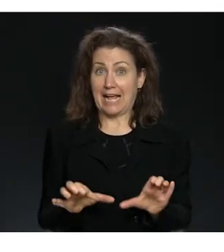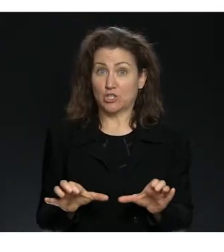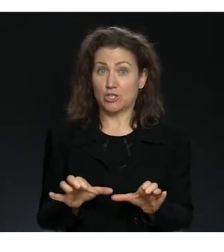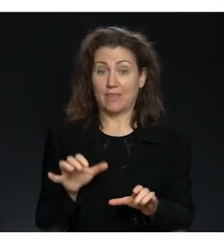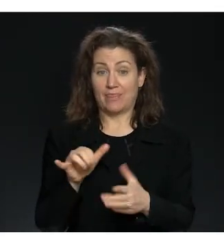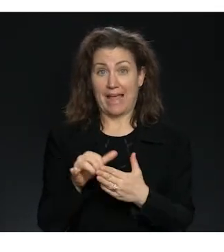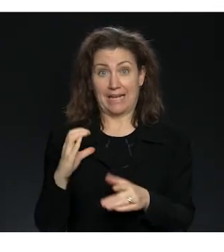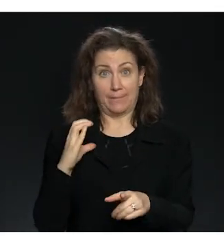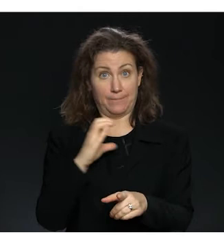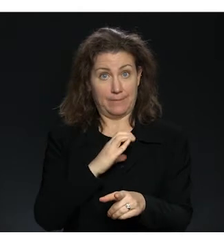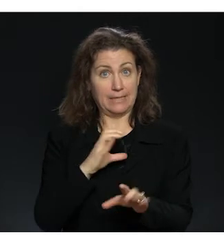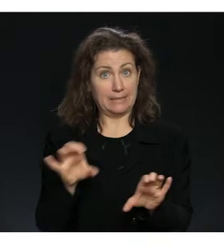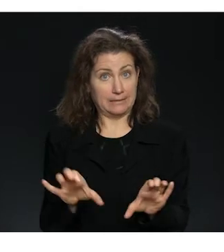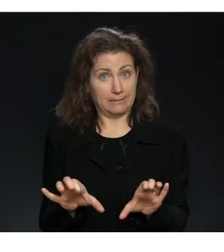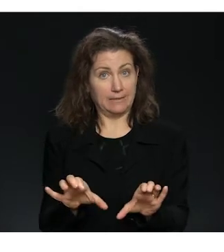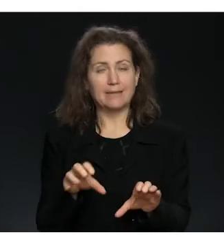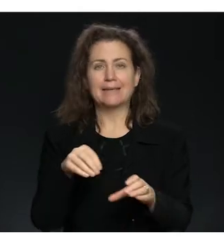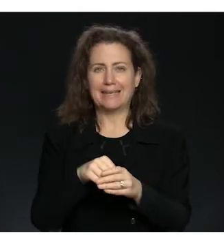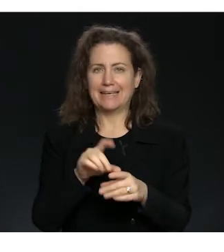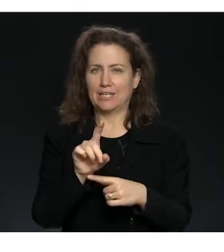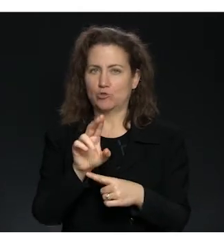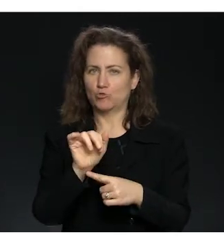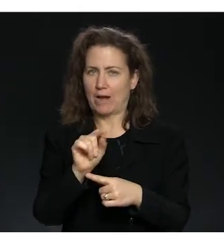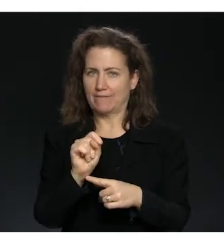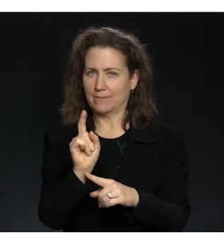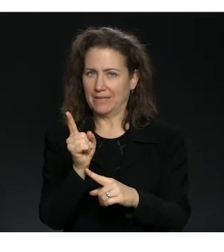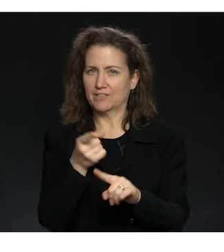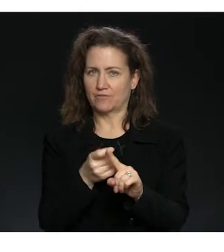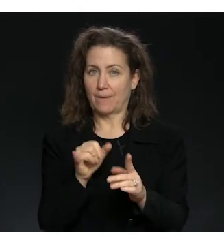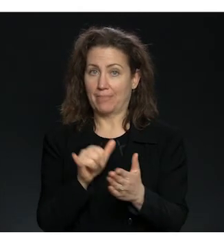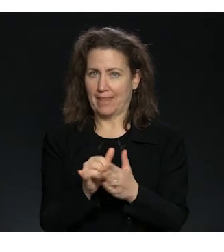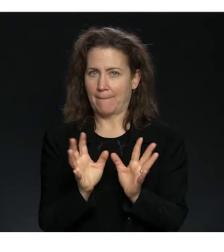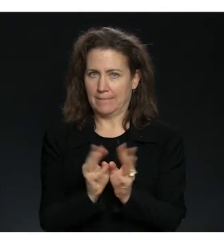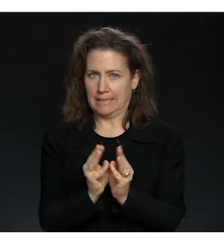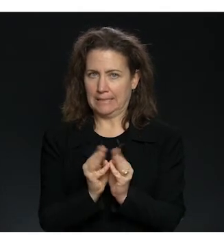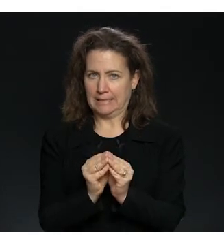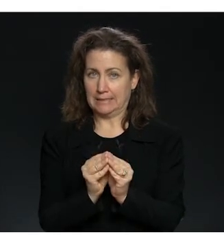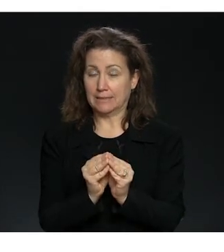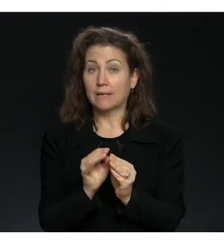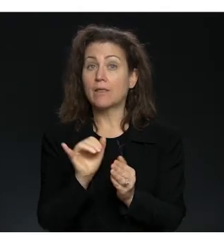draft minutes from that meeting, and you can find those at